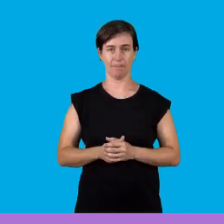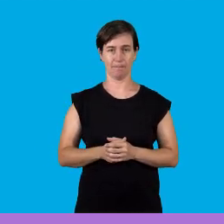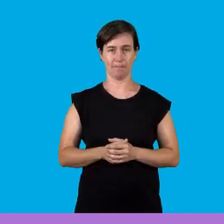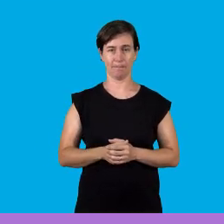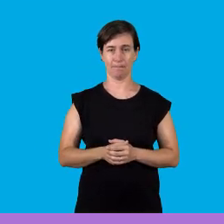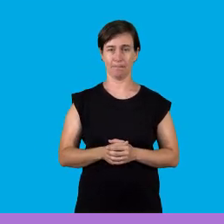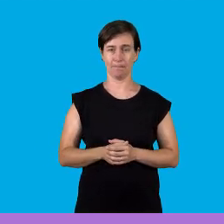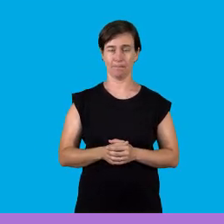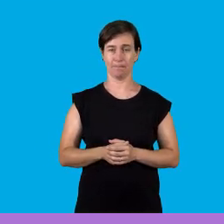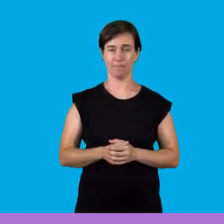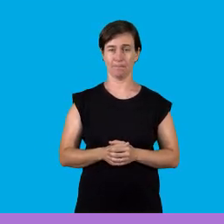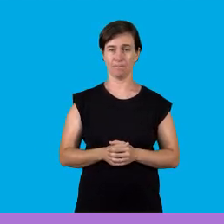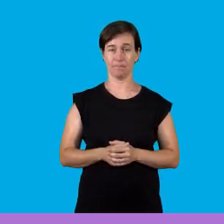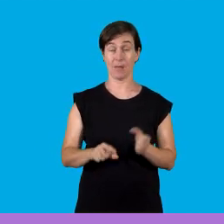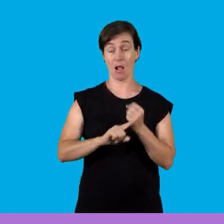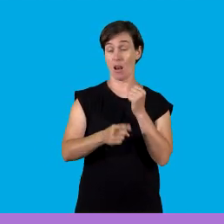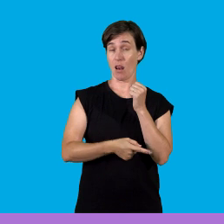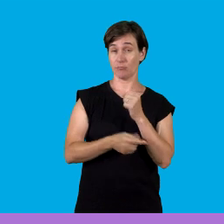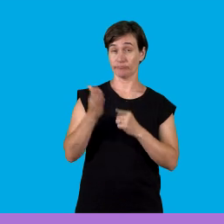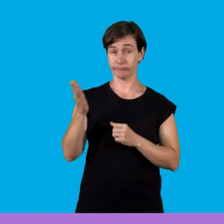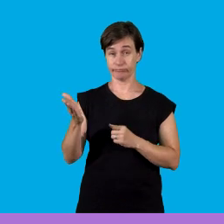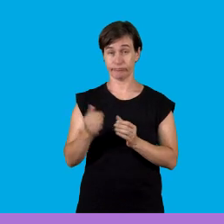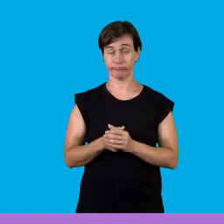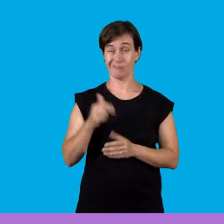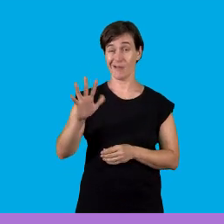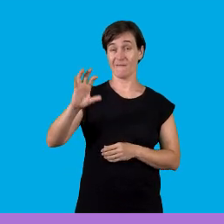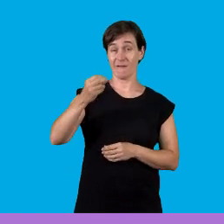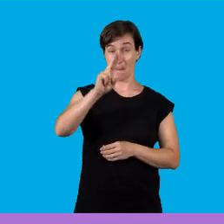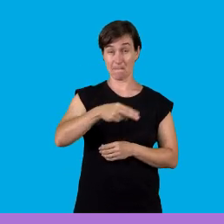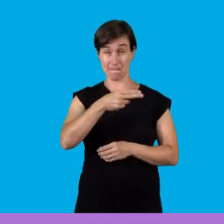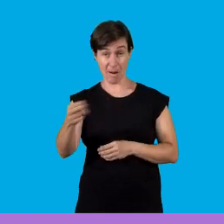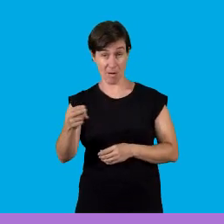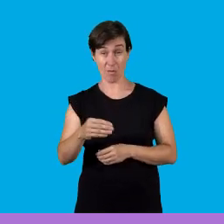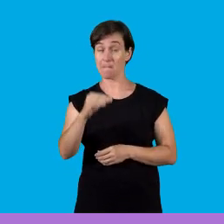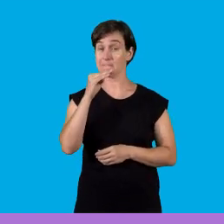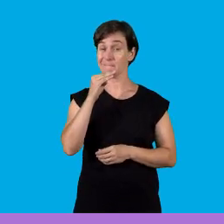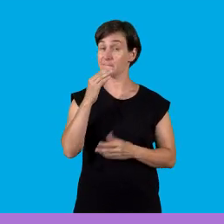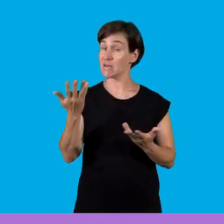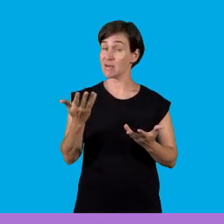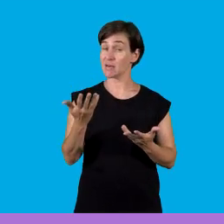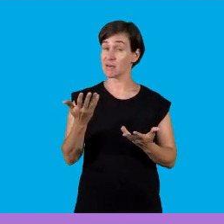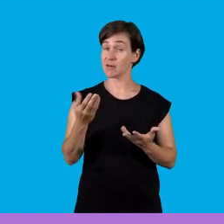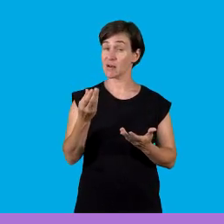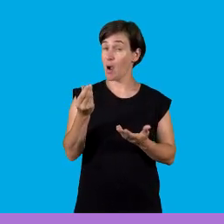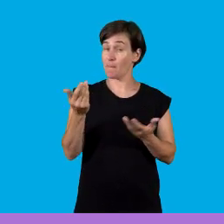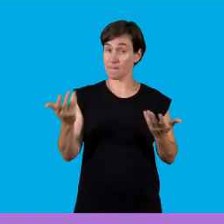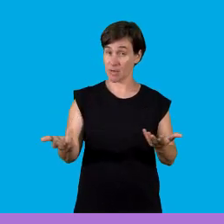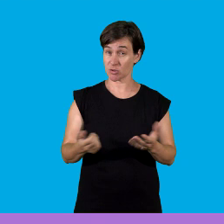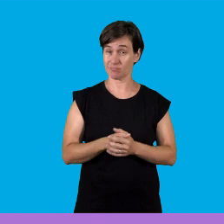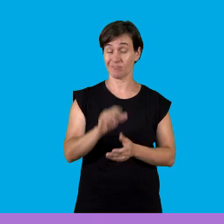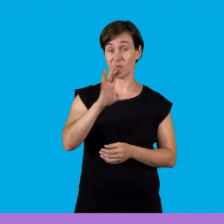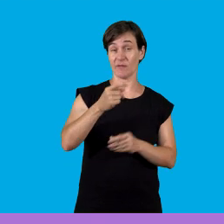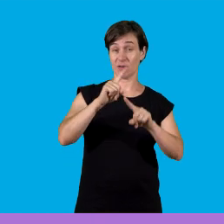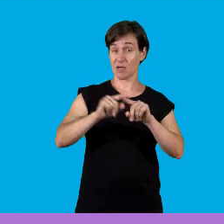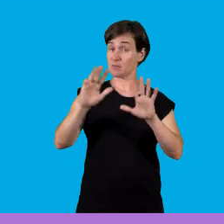Indian rupees. Are we clear? And then lastly here, if I have 50 pounds, how many Indian rupees will that be? So I'll type